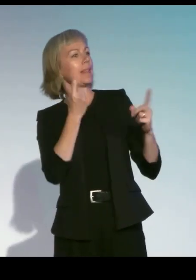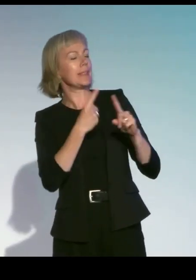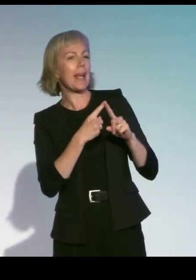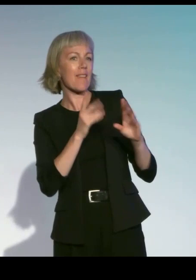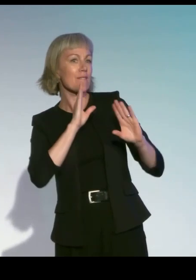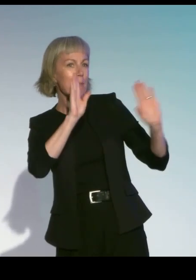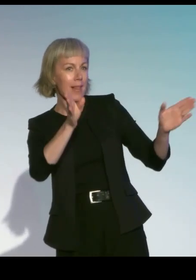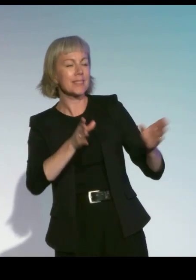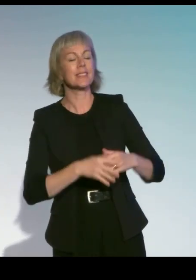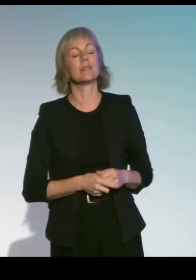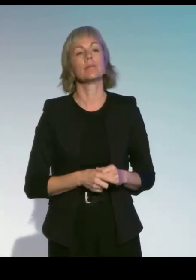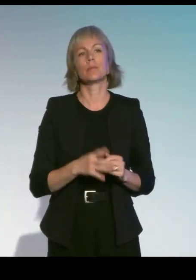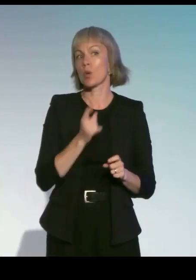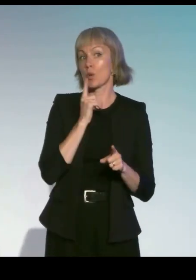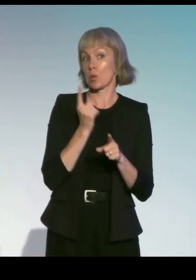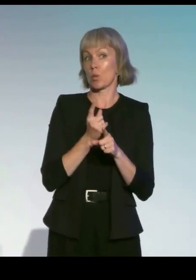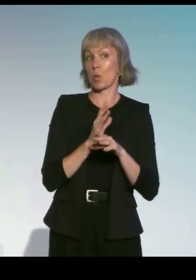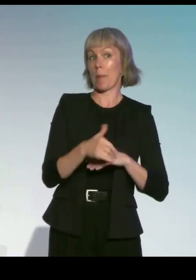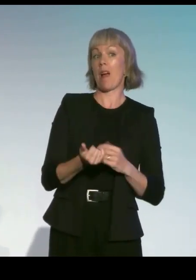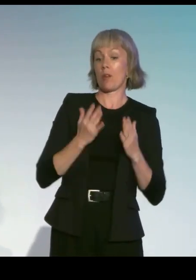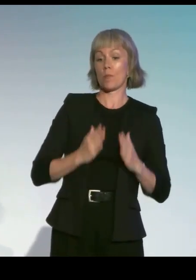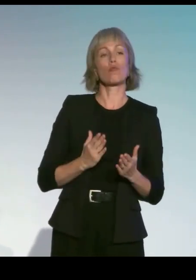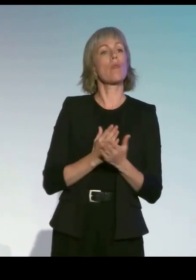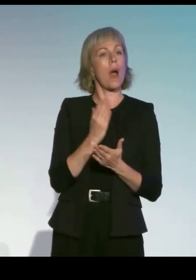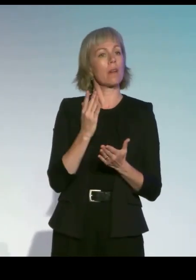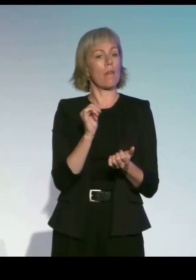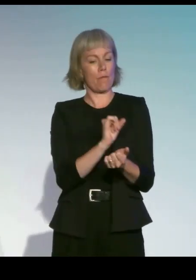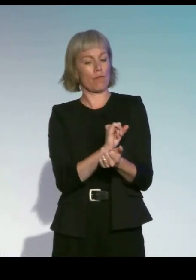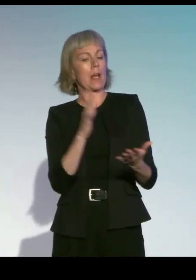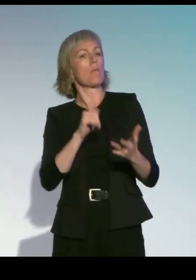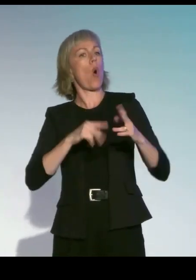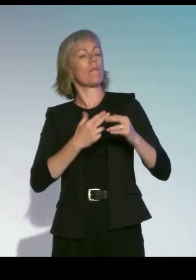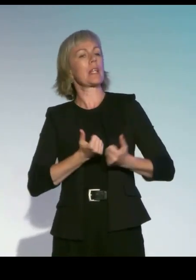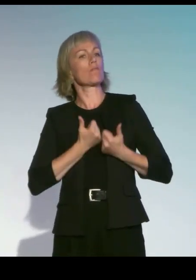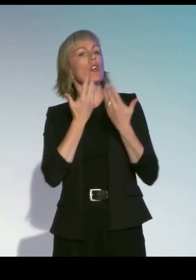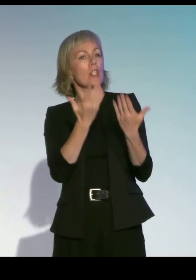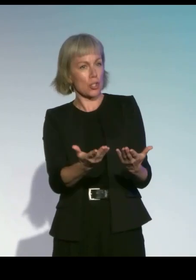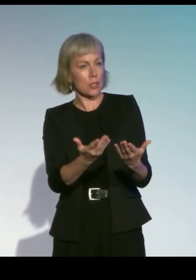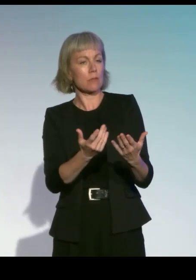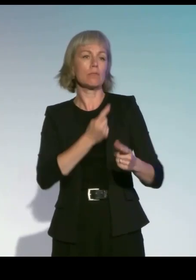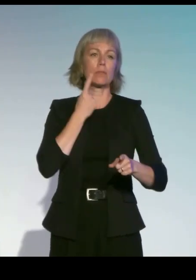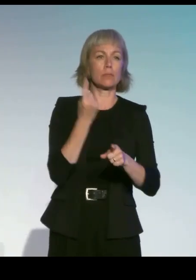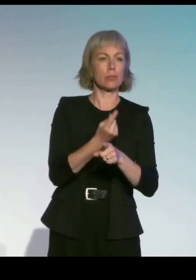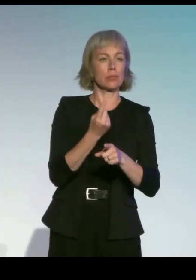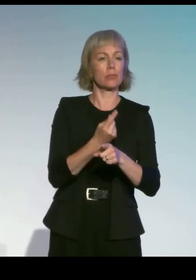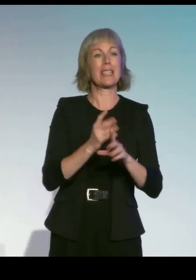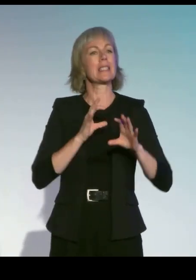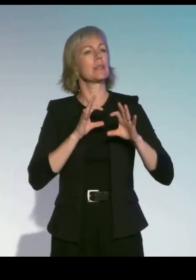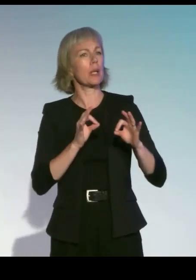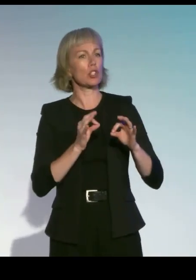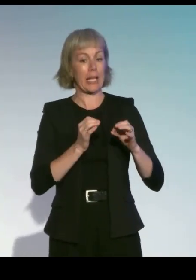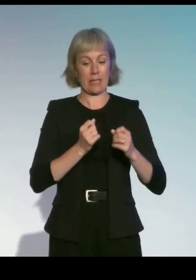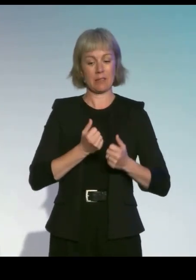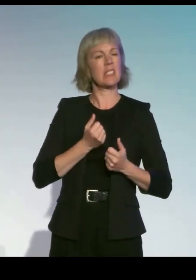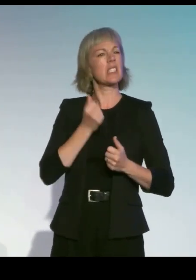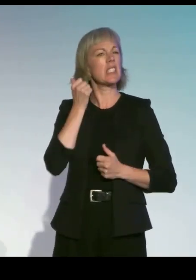extend on that and speak about the human right to freedom of expression, and in particular about the moderation of sexual expression on social media